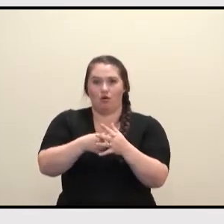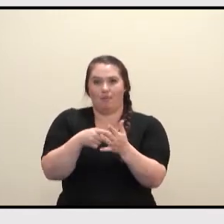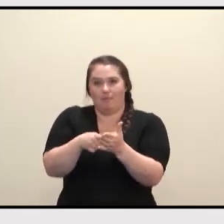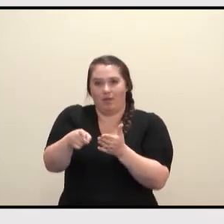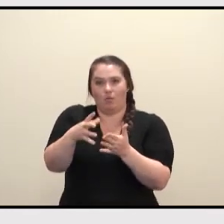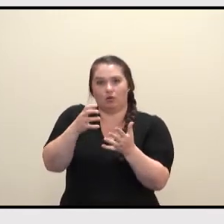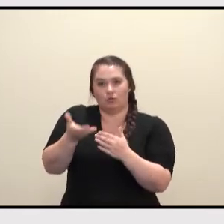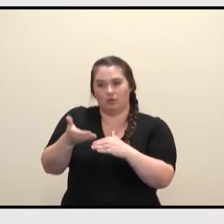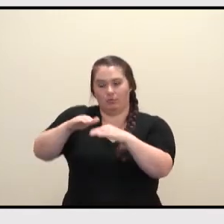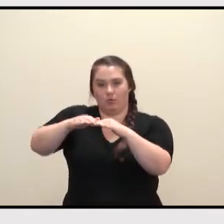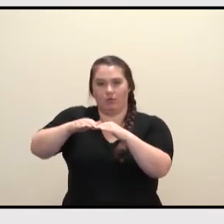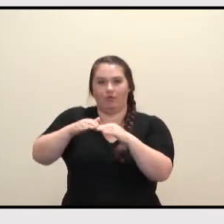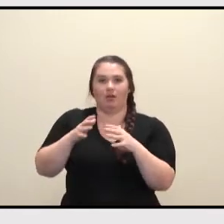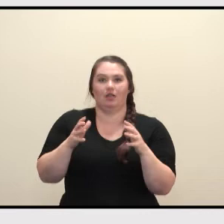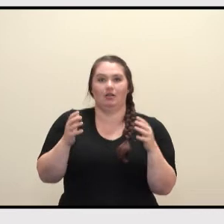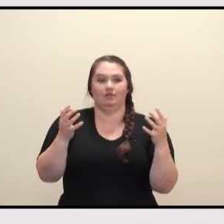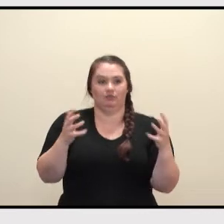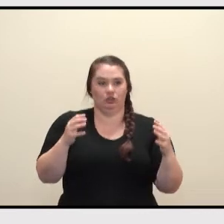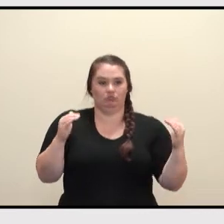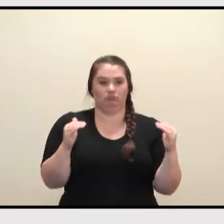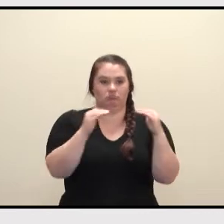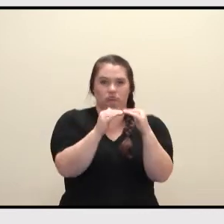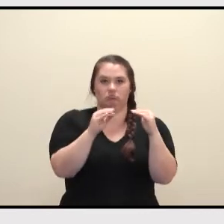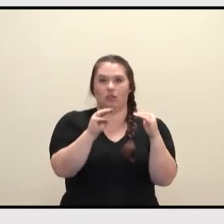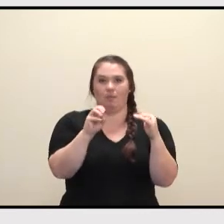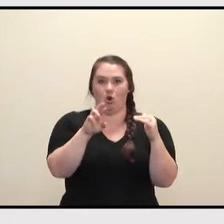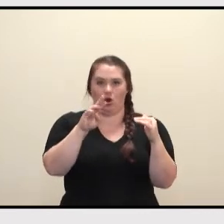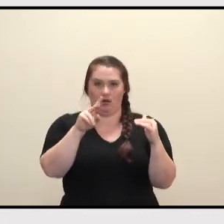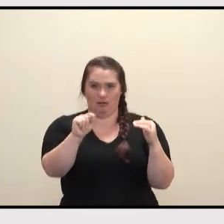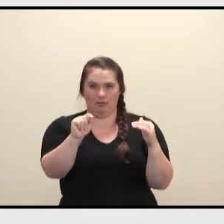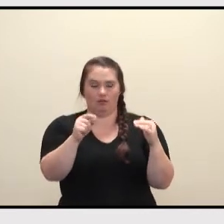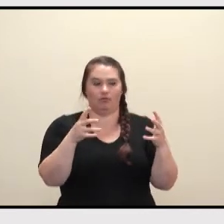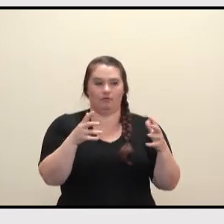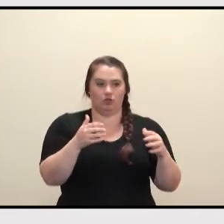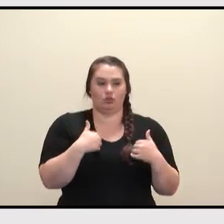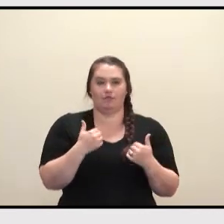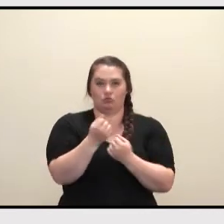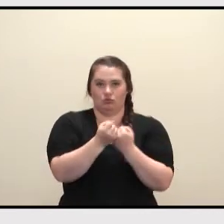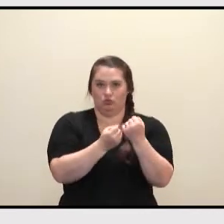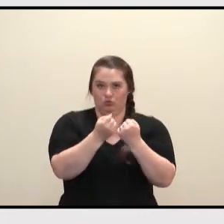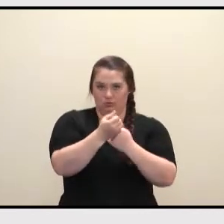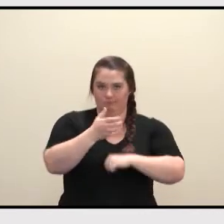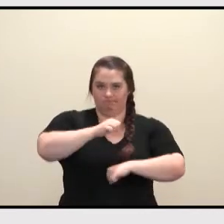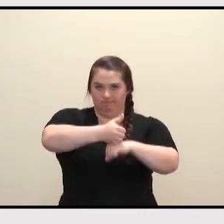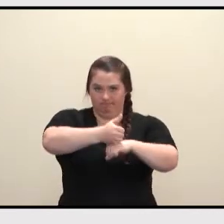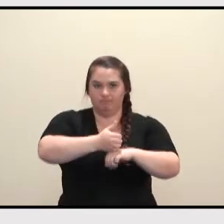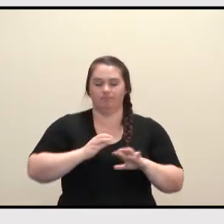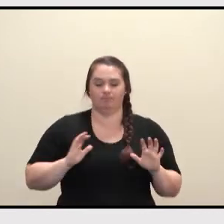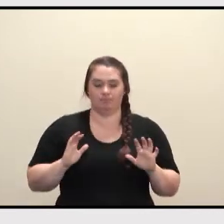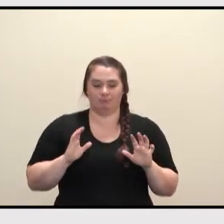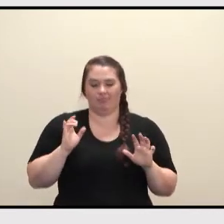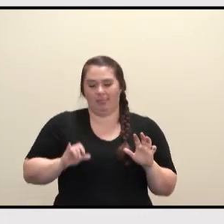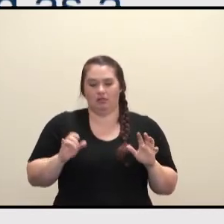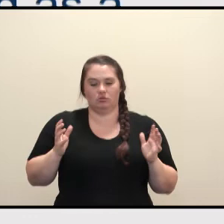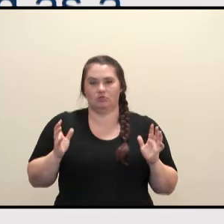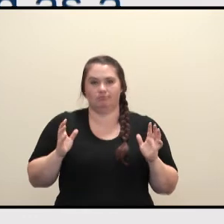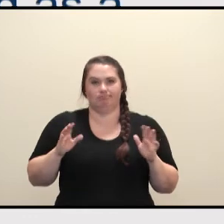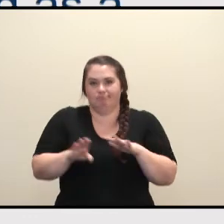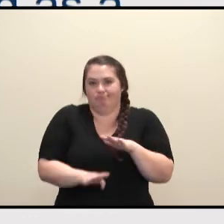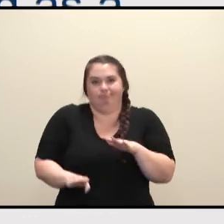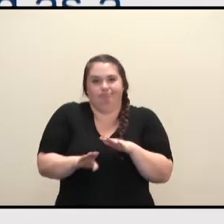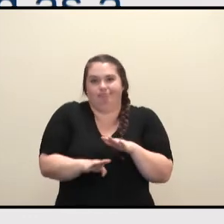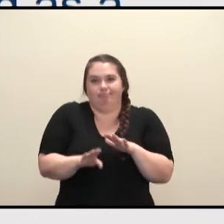that midpoints are aligned with market and that the jobs are aligned with structures, okay? That's just basic